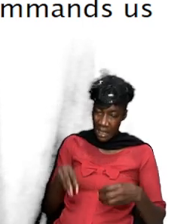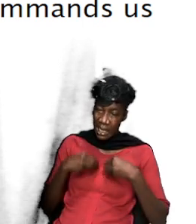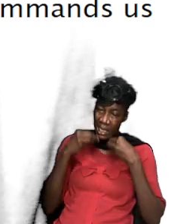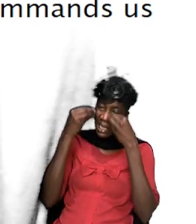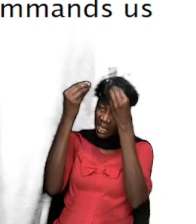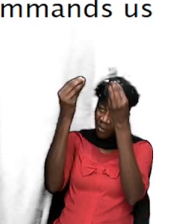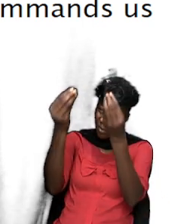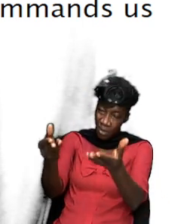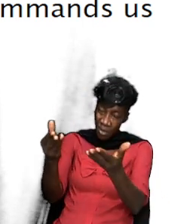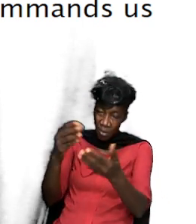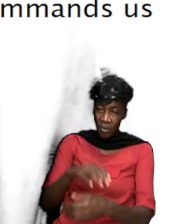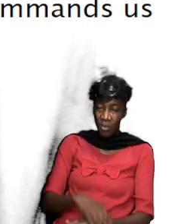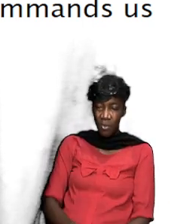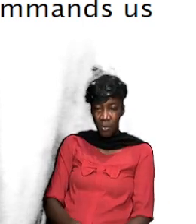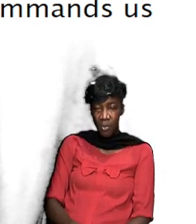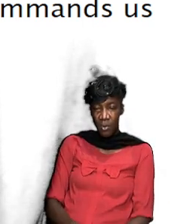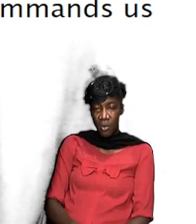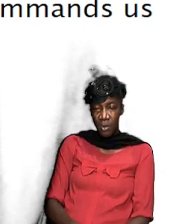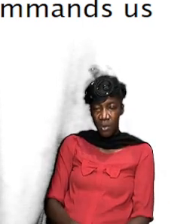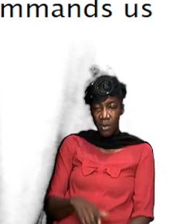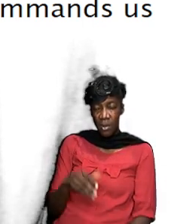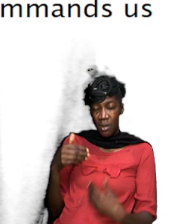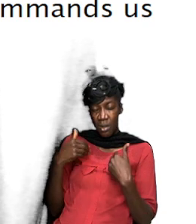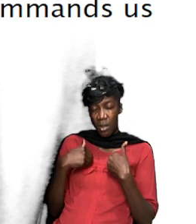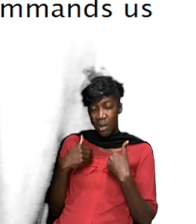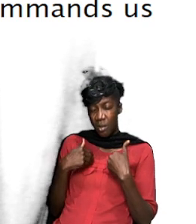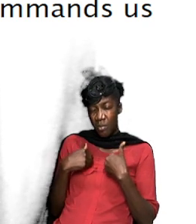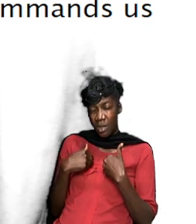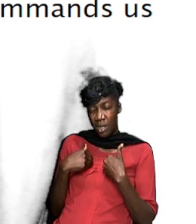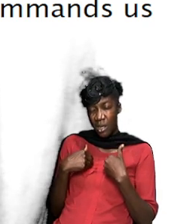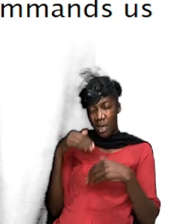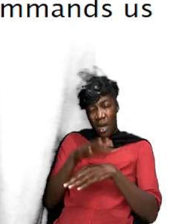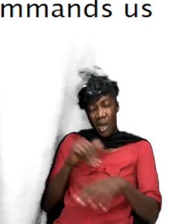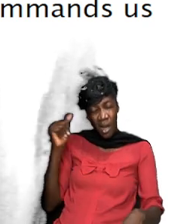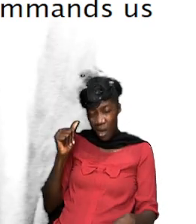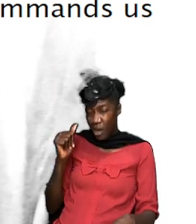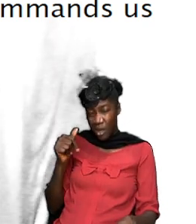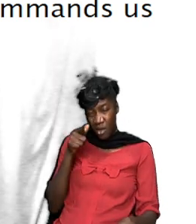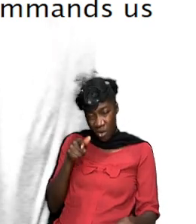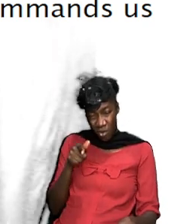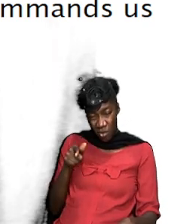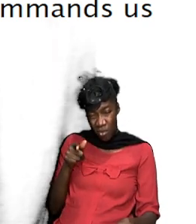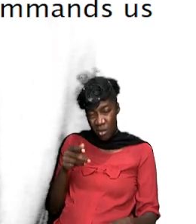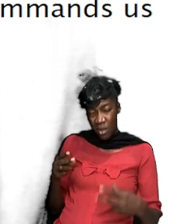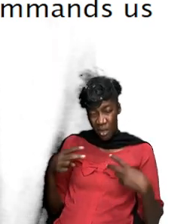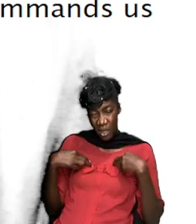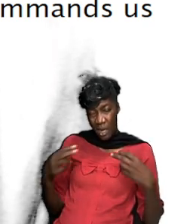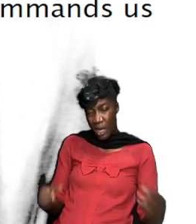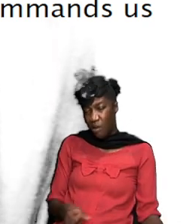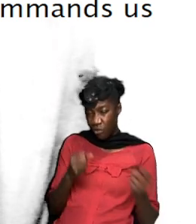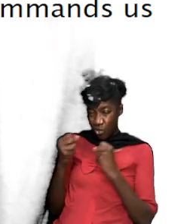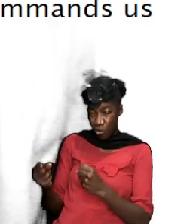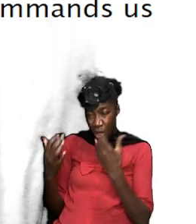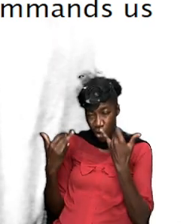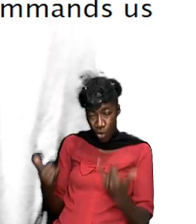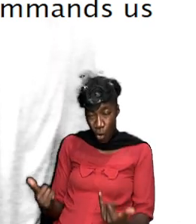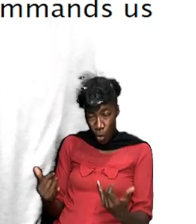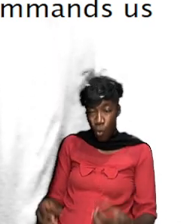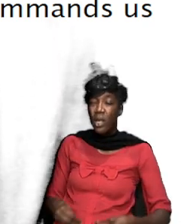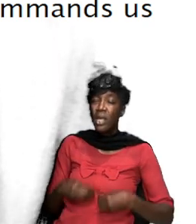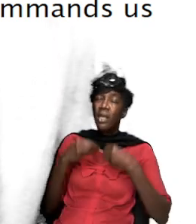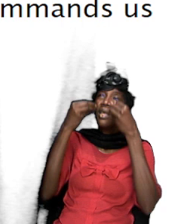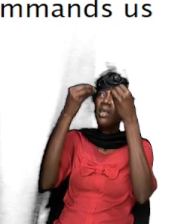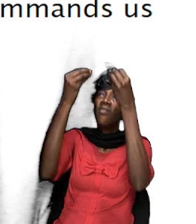look here. Young man, I call upon you, but you have the strength on your side. You know, it's no, you forgive God everything now,